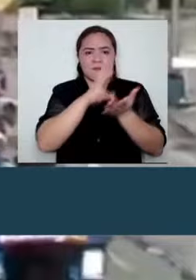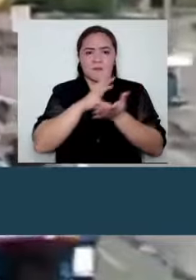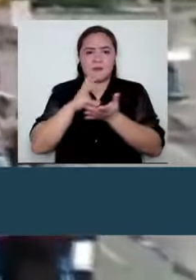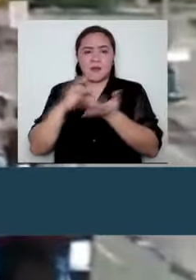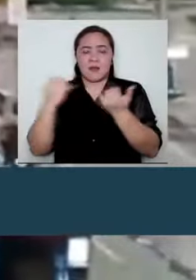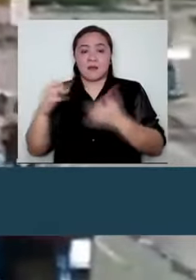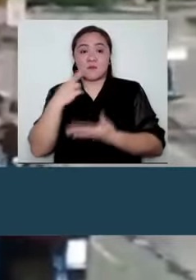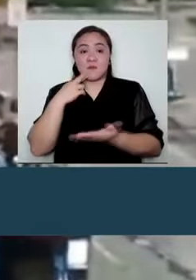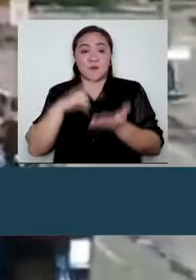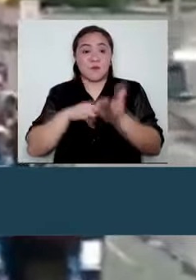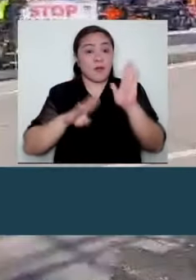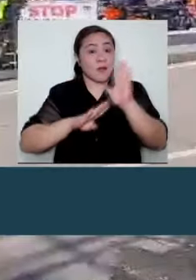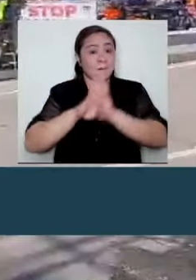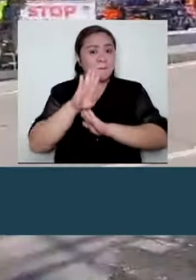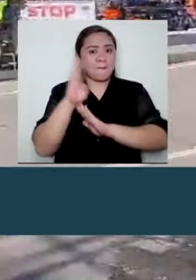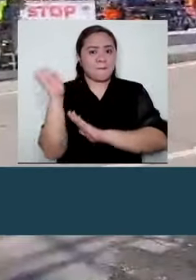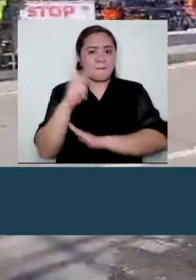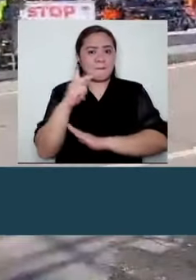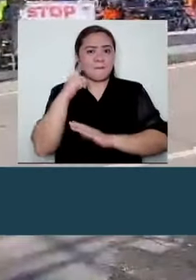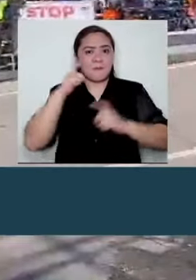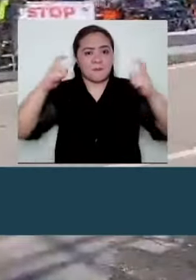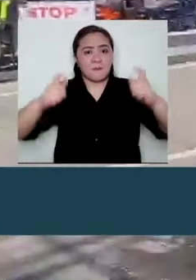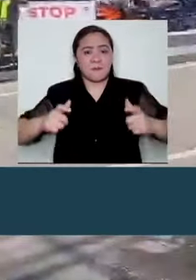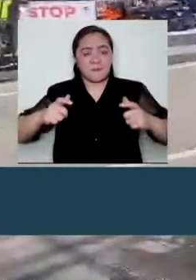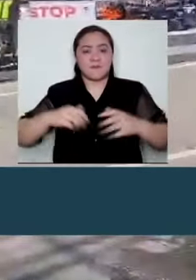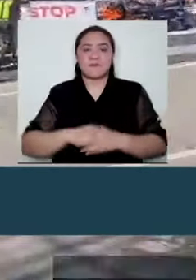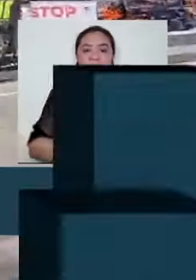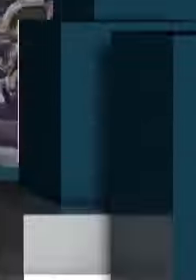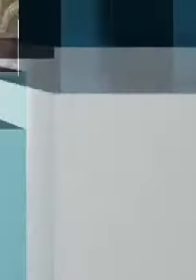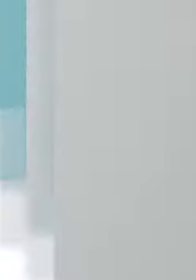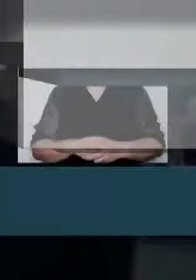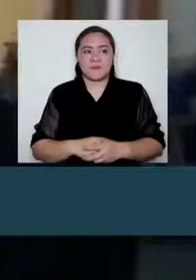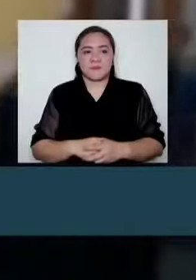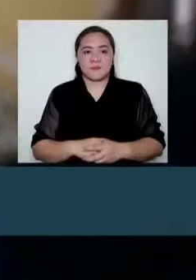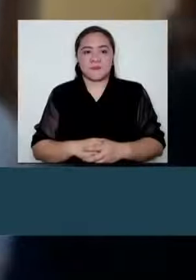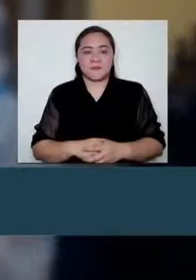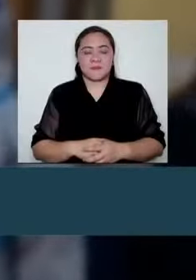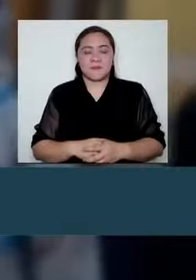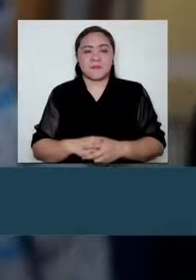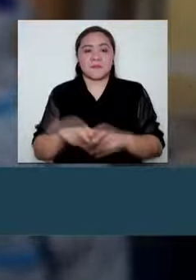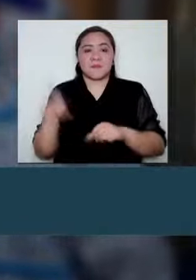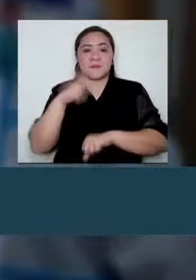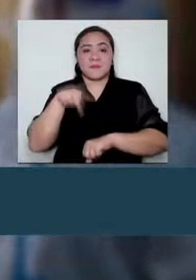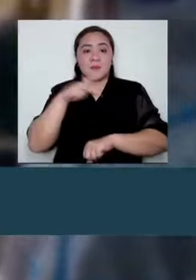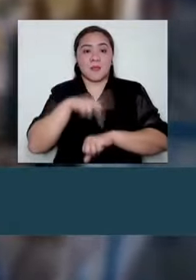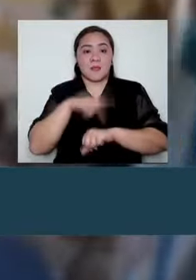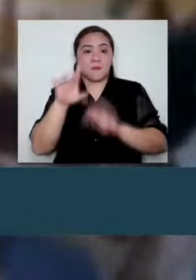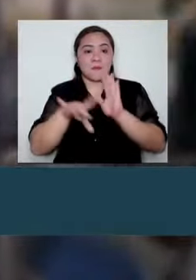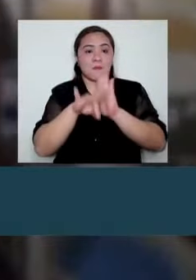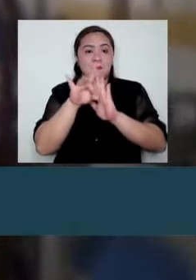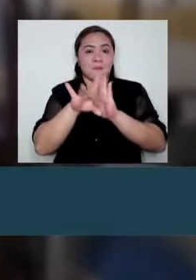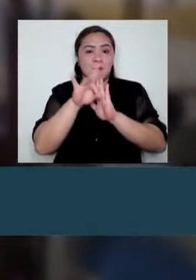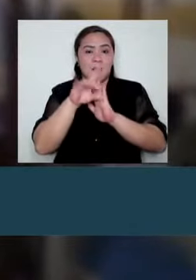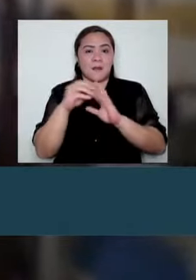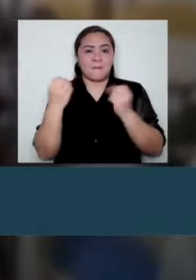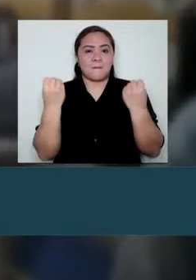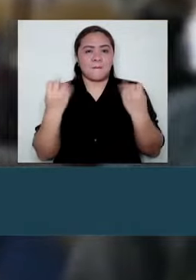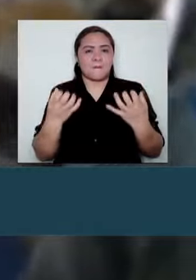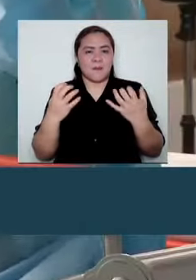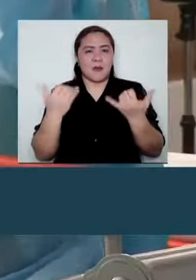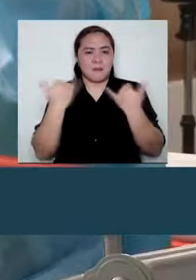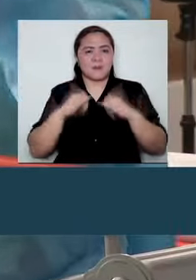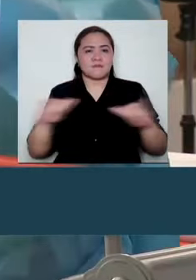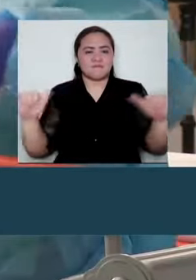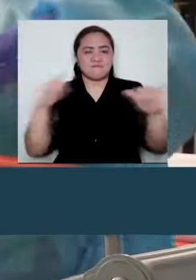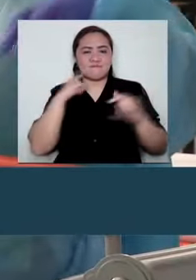COVID-19 surges back on hard lockdown. The Philippines detects over 100 more